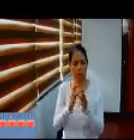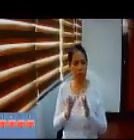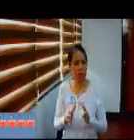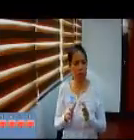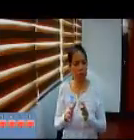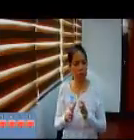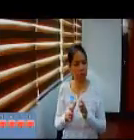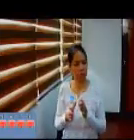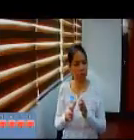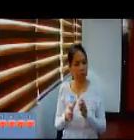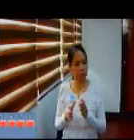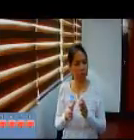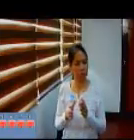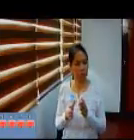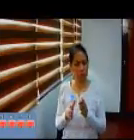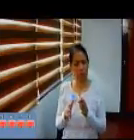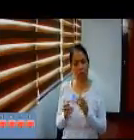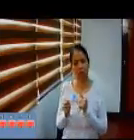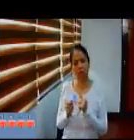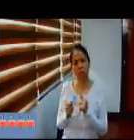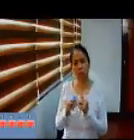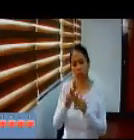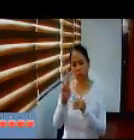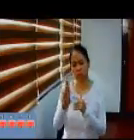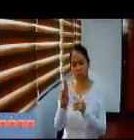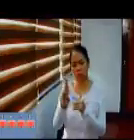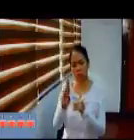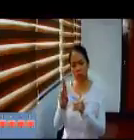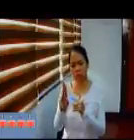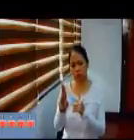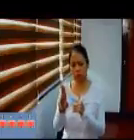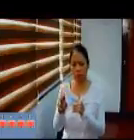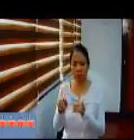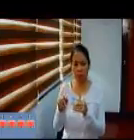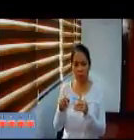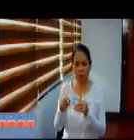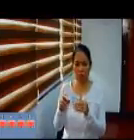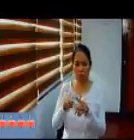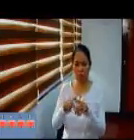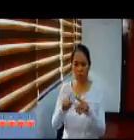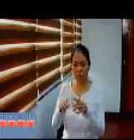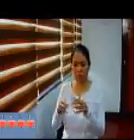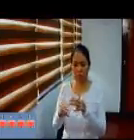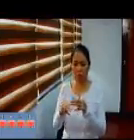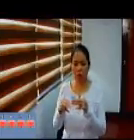to these kinds of methods like steroids, etc.